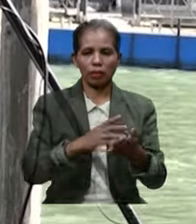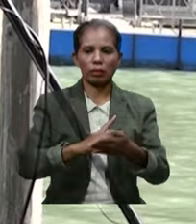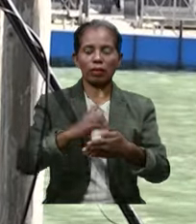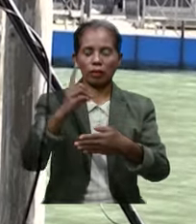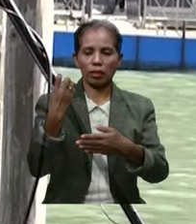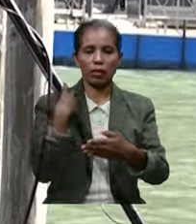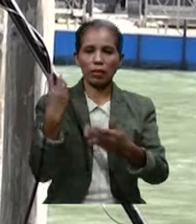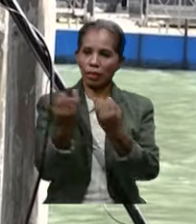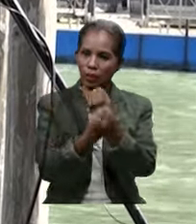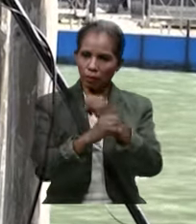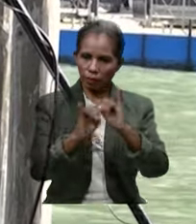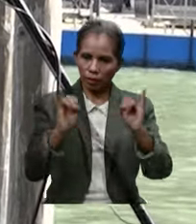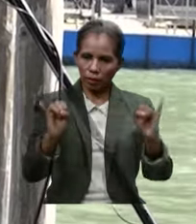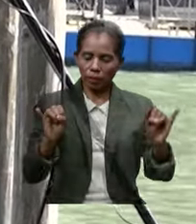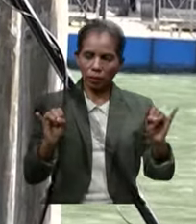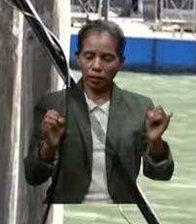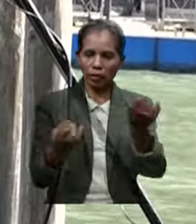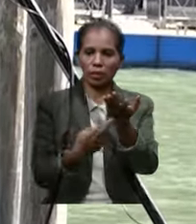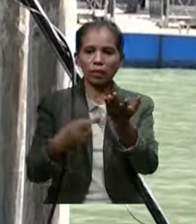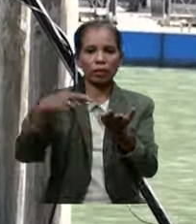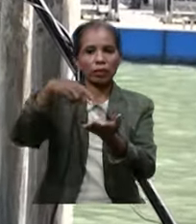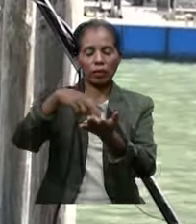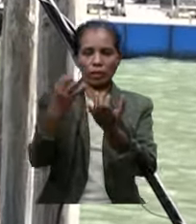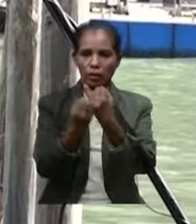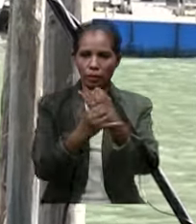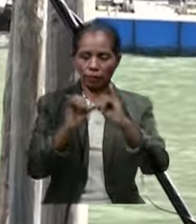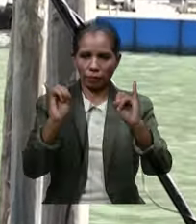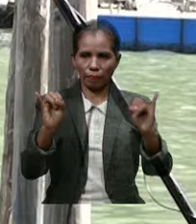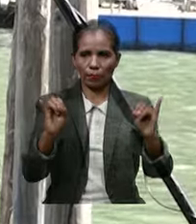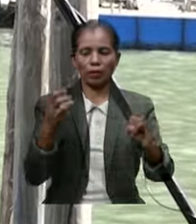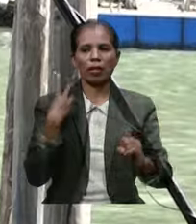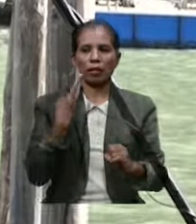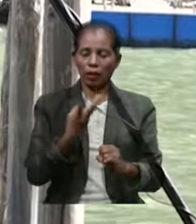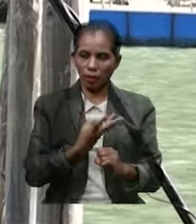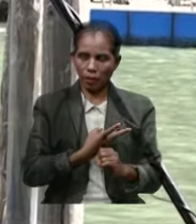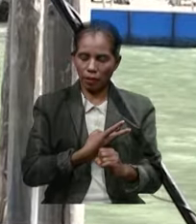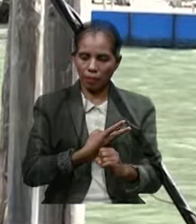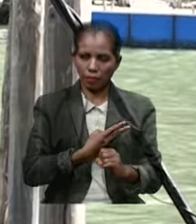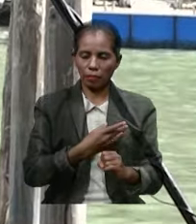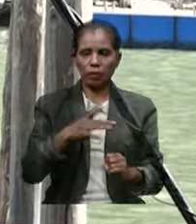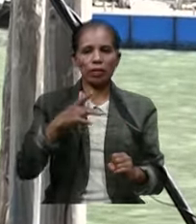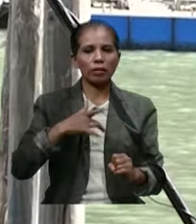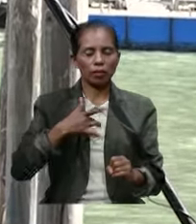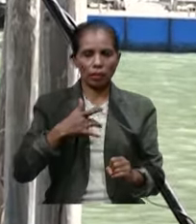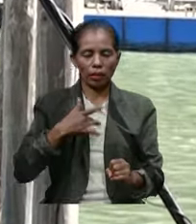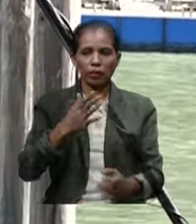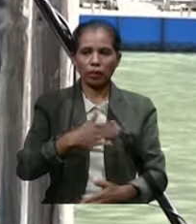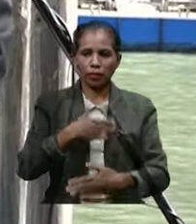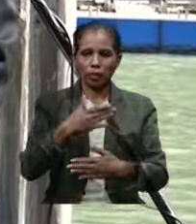referendum to restore our independence, we are proud